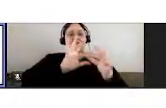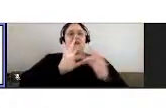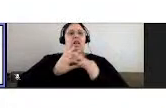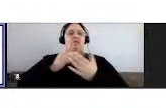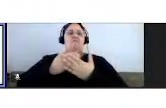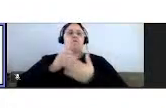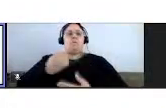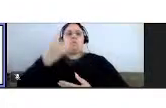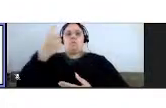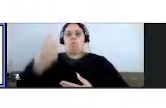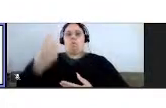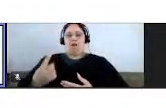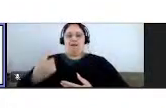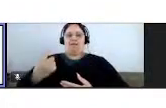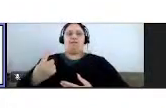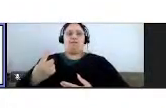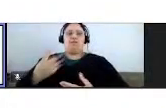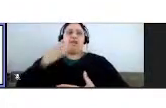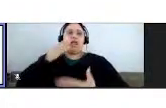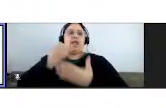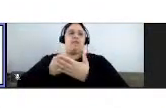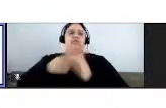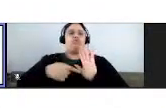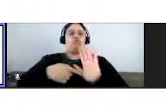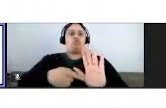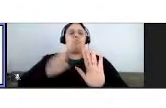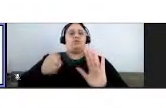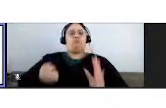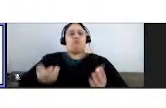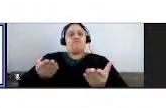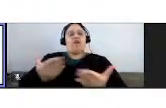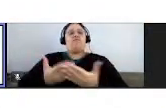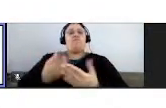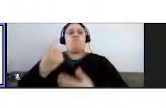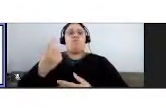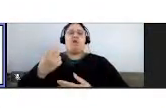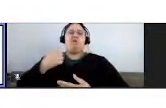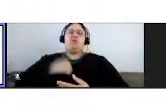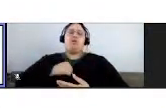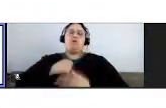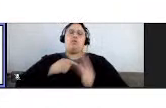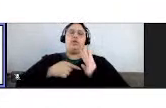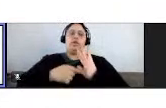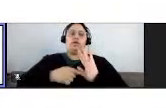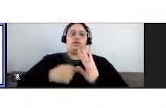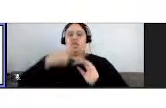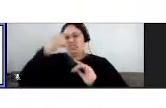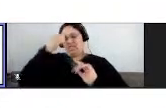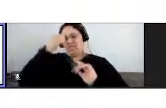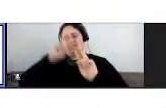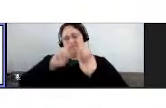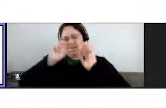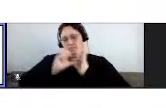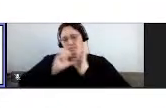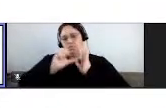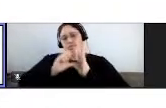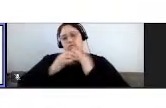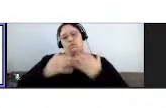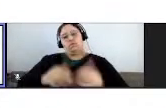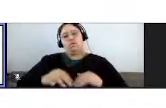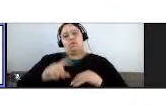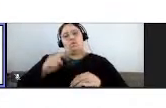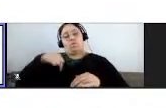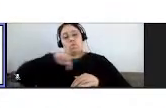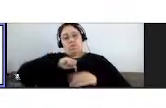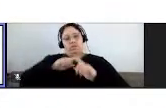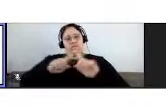to number one, evidence that needed to be provided for one of our indicators. I think it's very important for